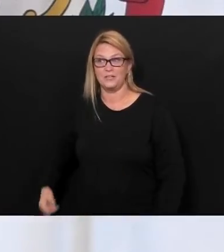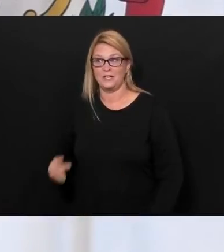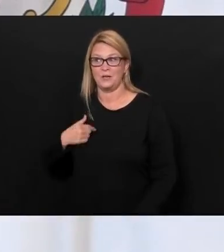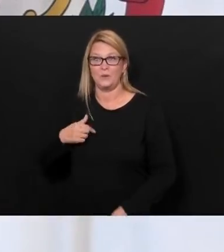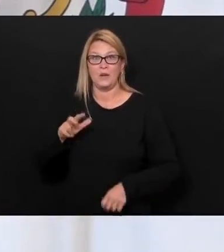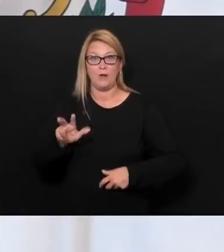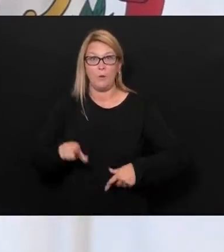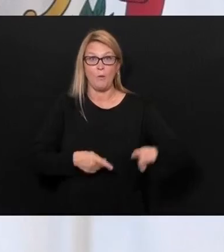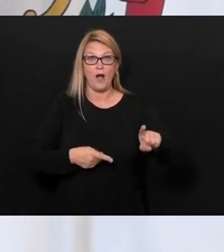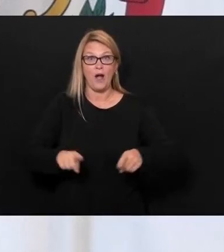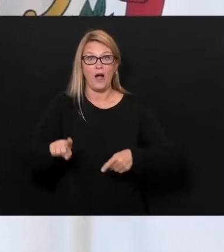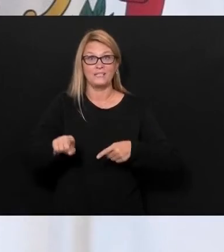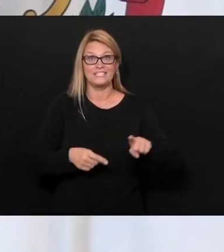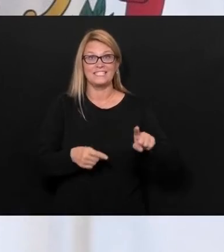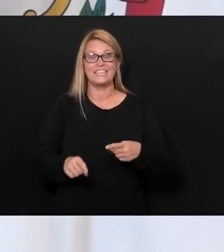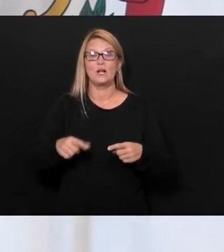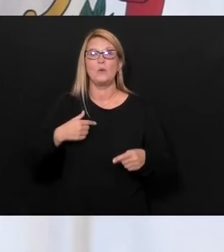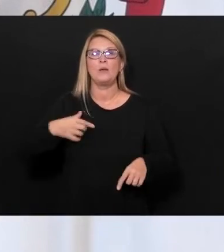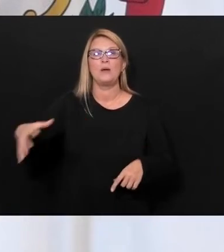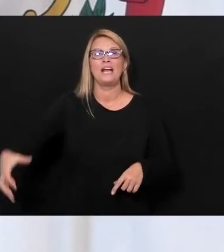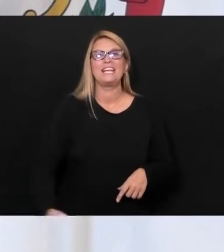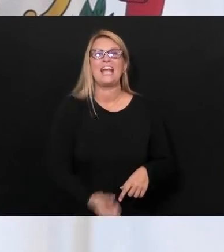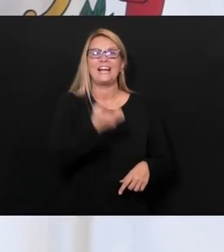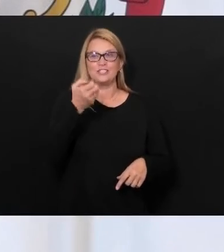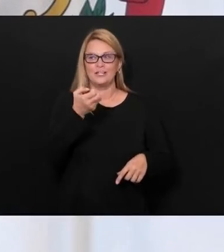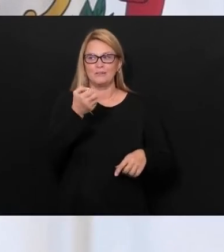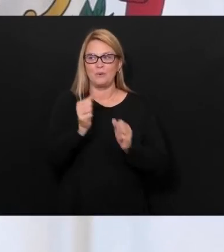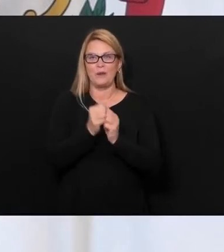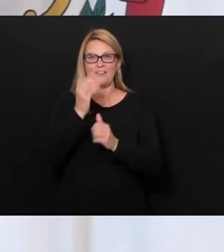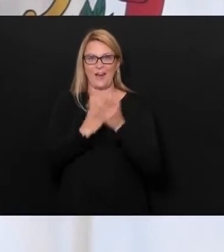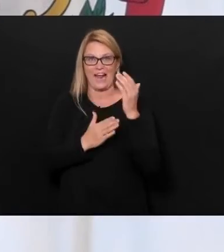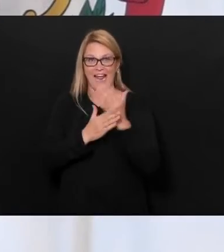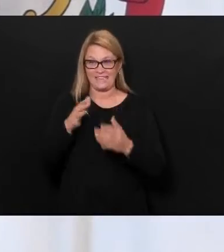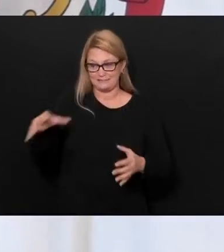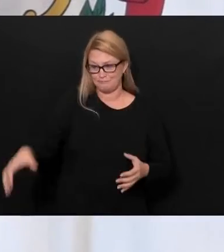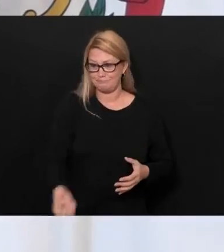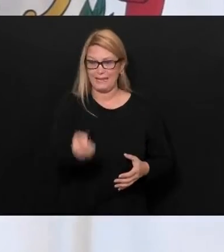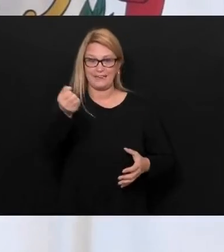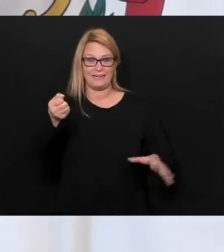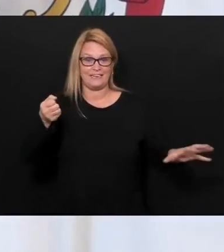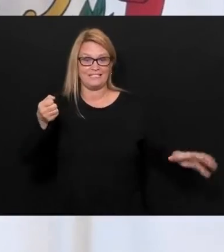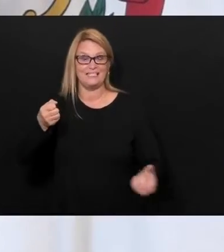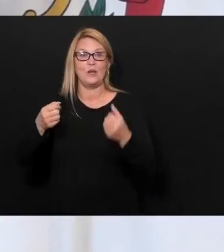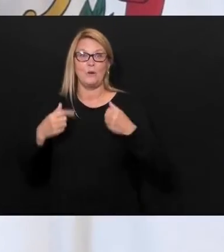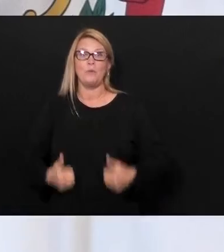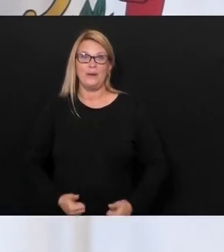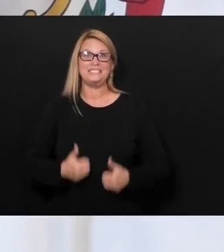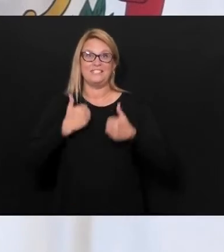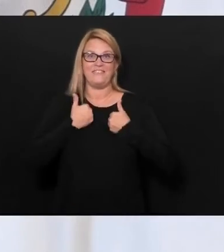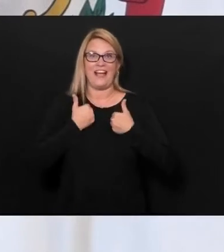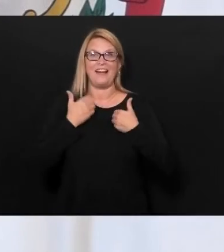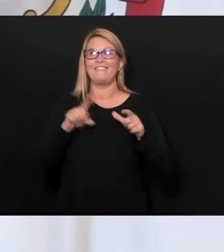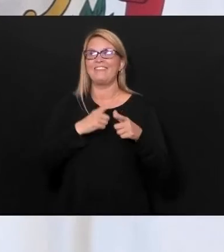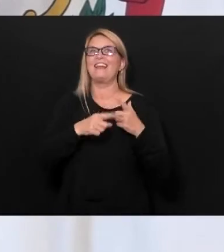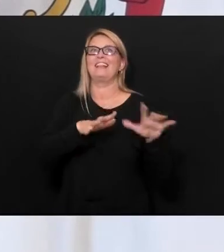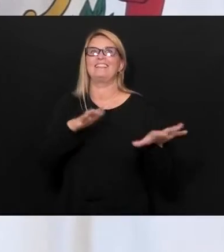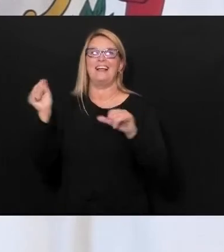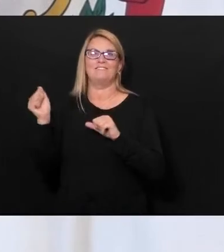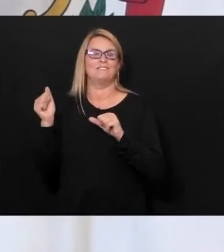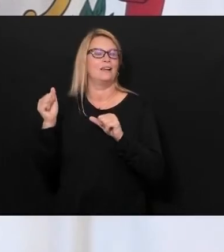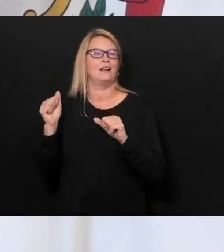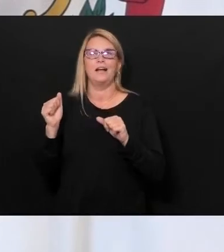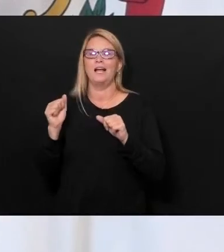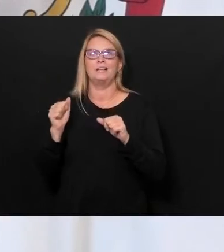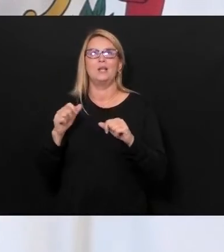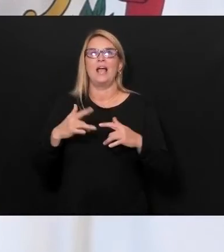the banks, and we were catching the fish with our hands, and then we some ways survived and got out of there. But it was